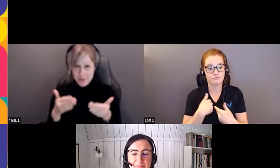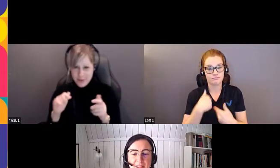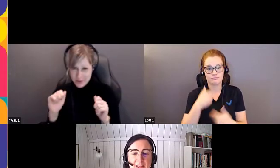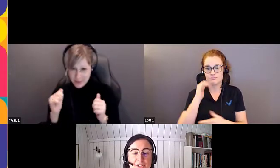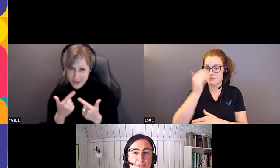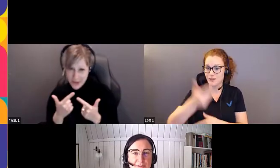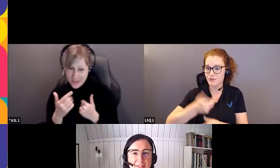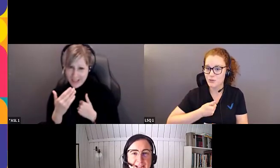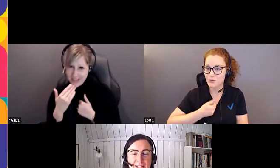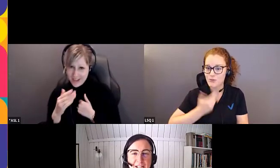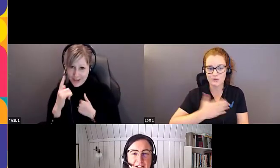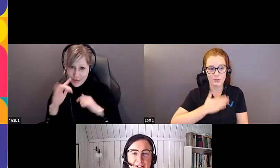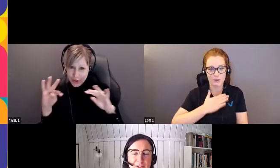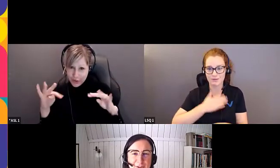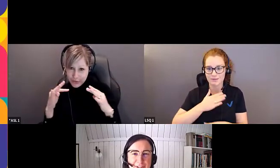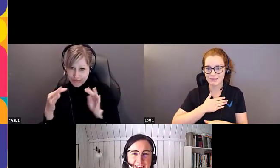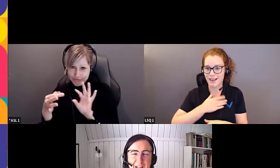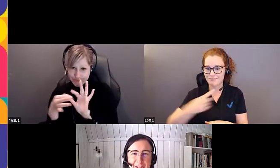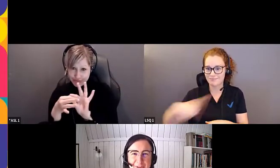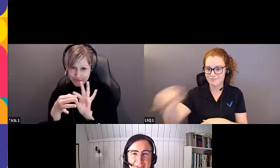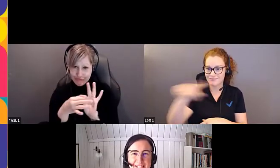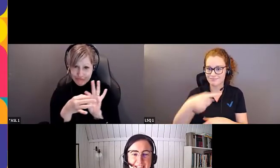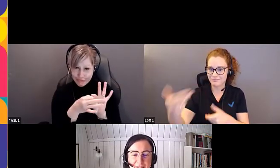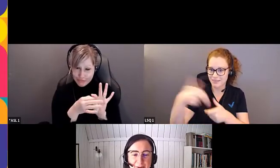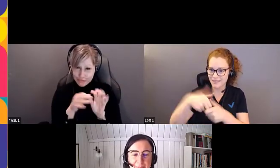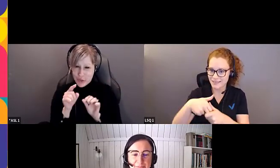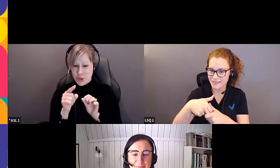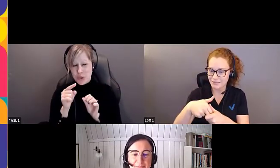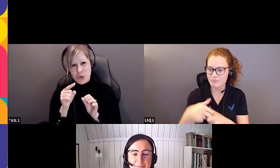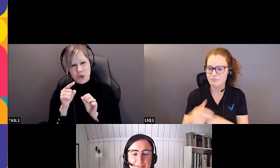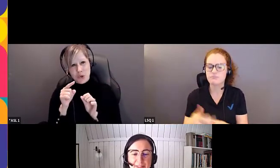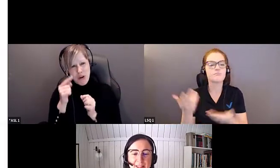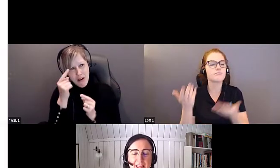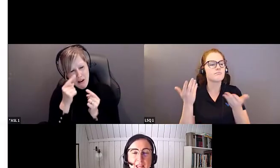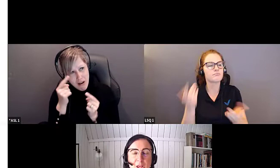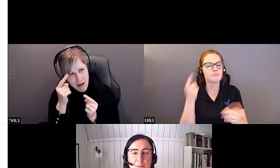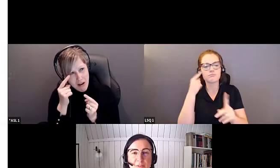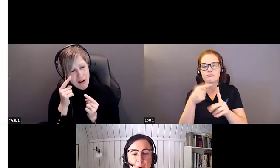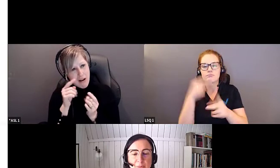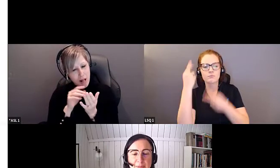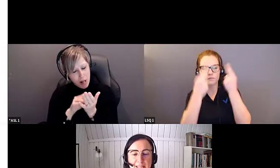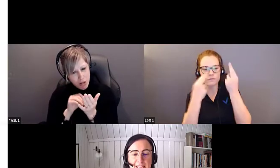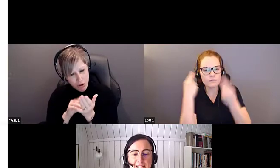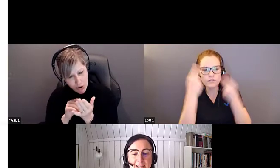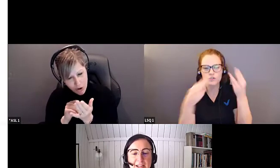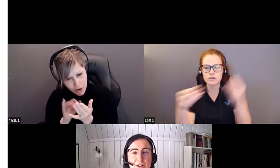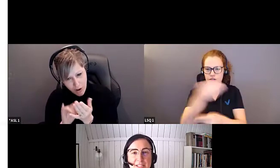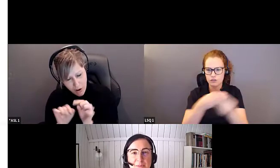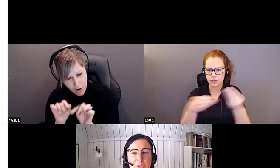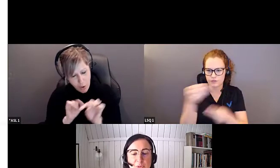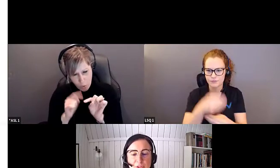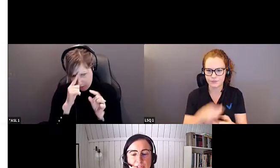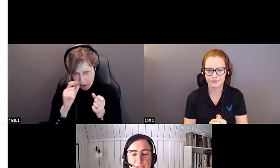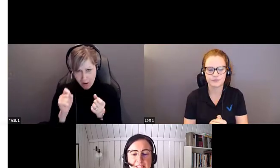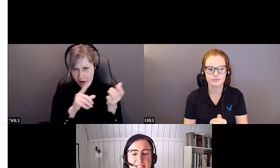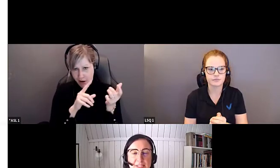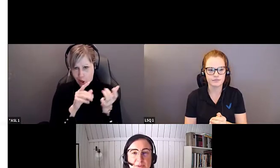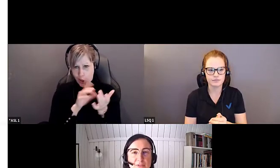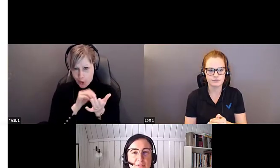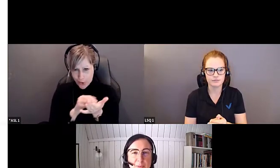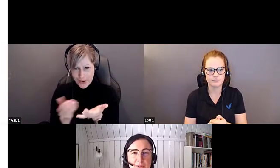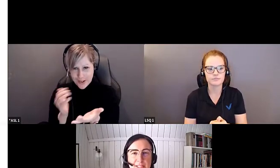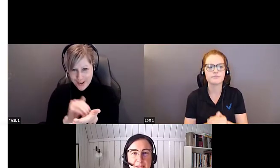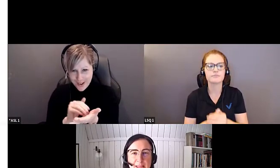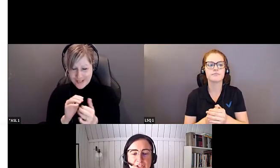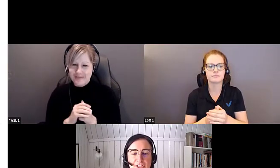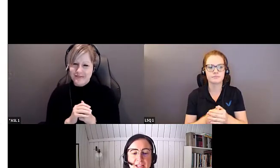today to reflect, learn, and unlearn together. Before we begin, there are some tools to assist with